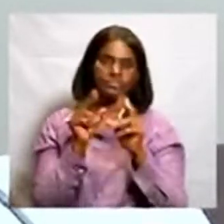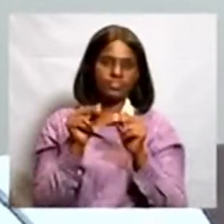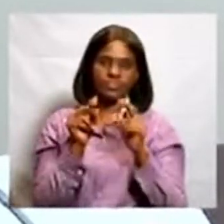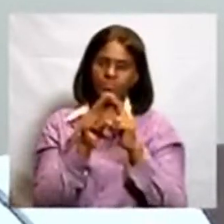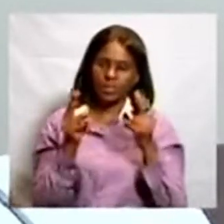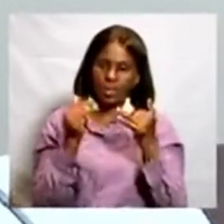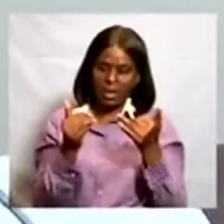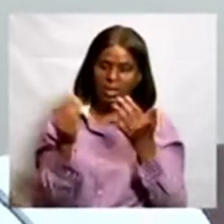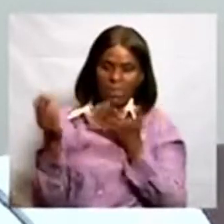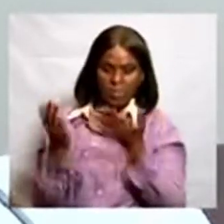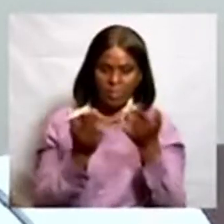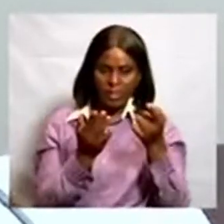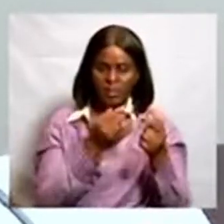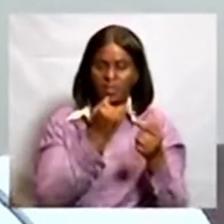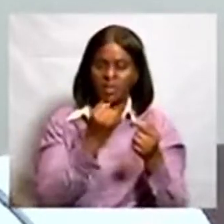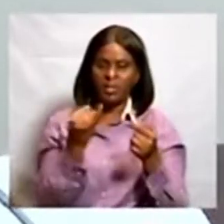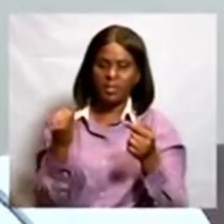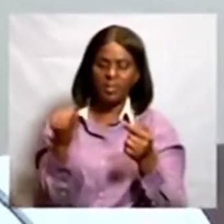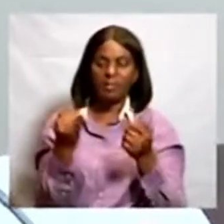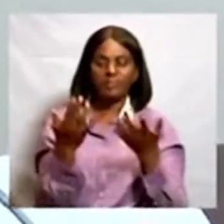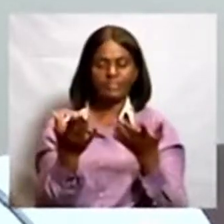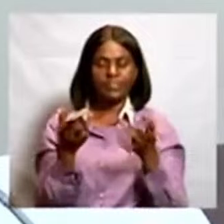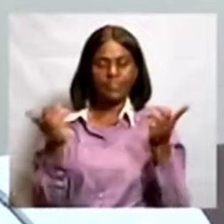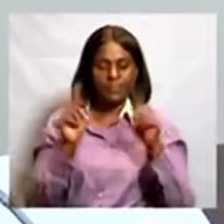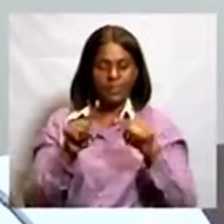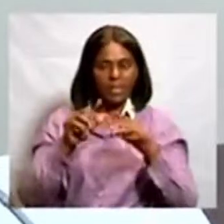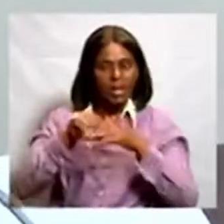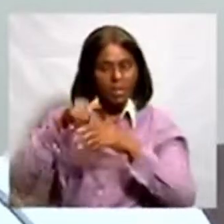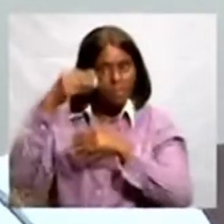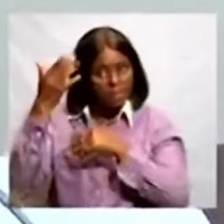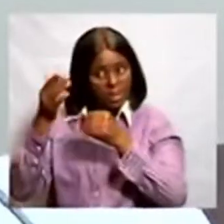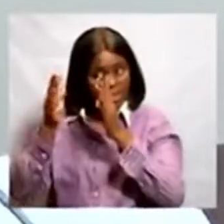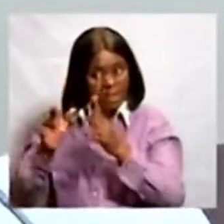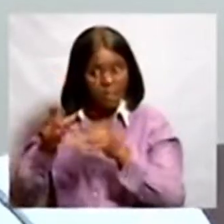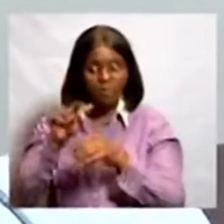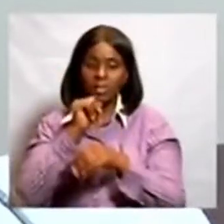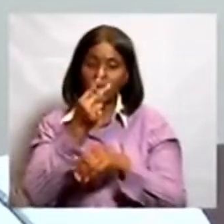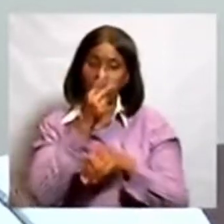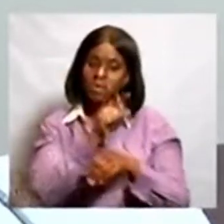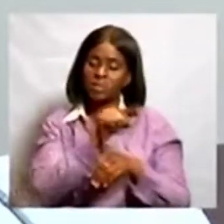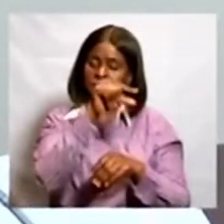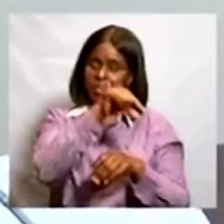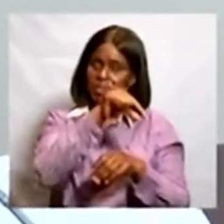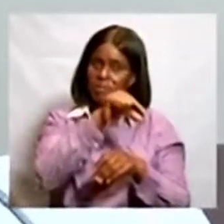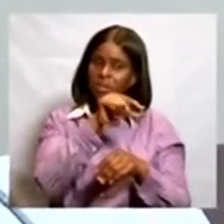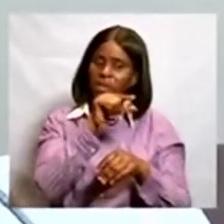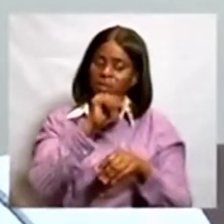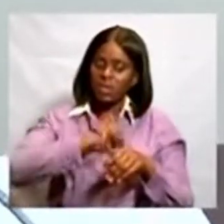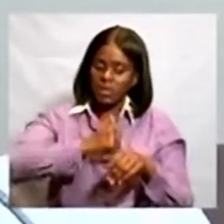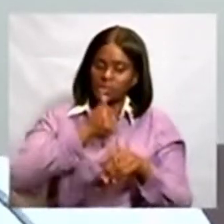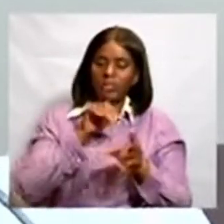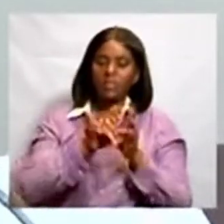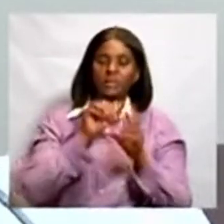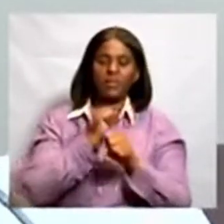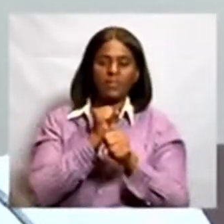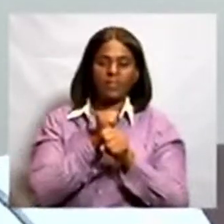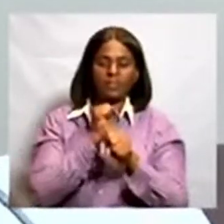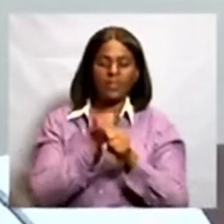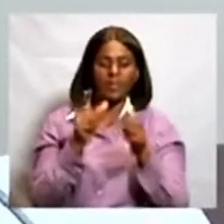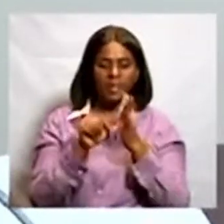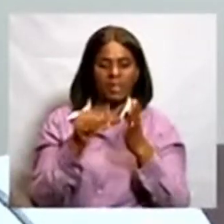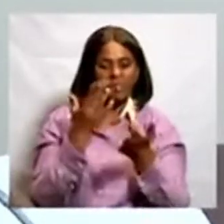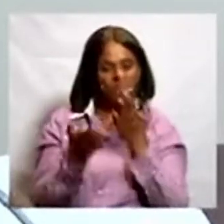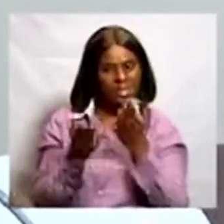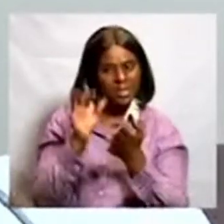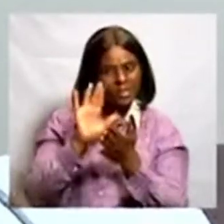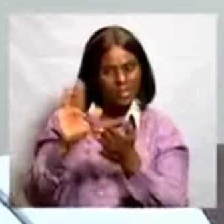it brings issues of, when outsiders do not see these qualifications on our framework, then there are